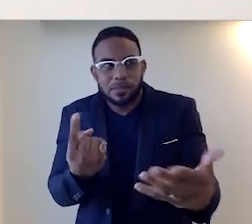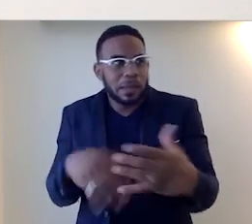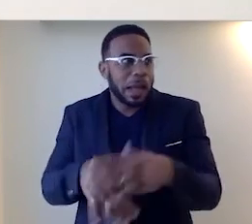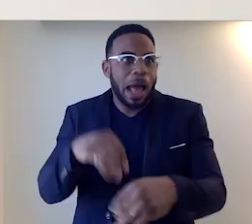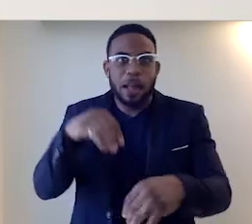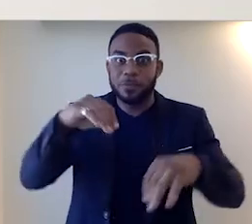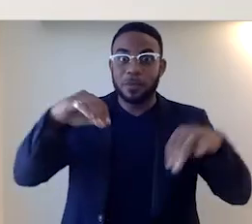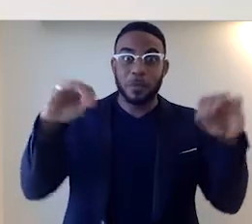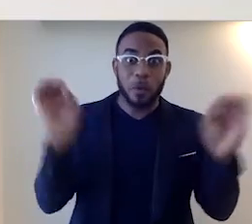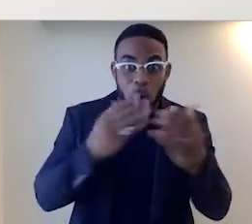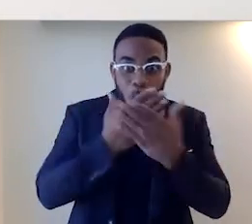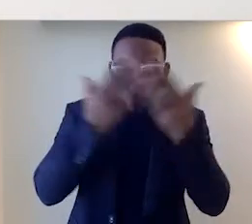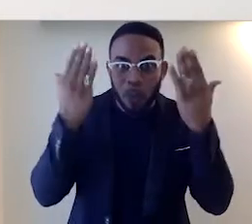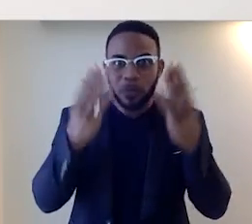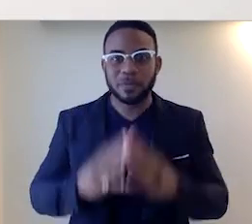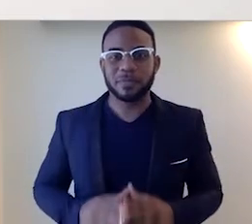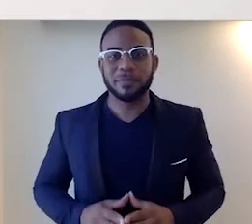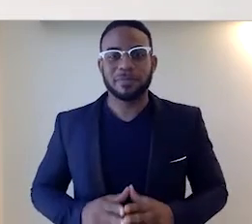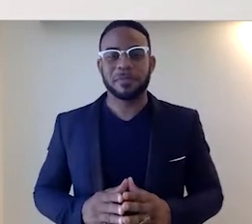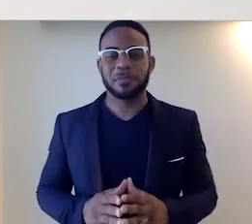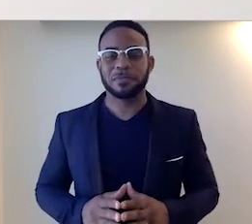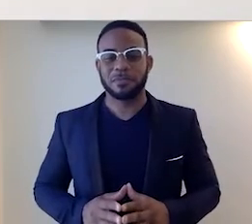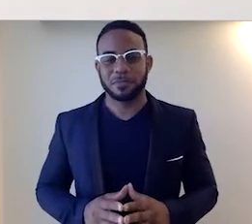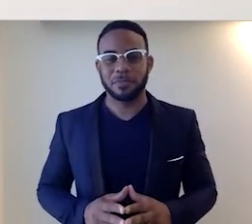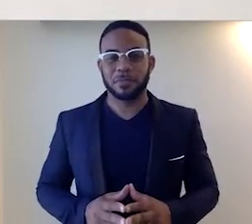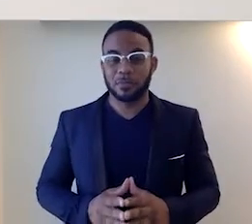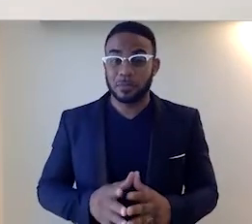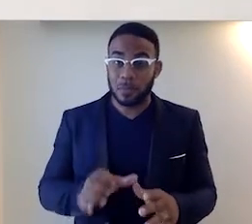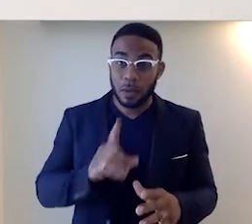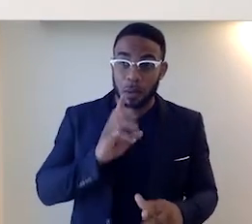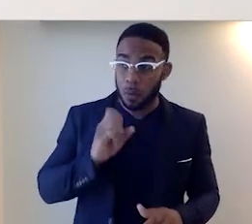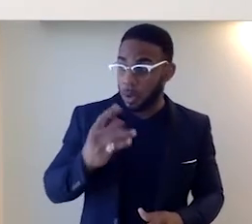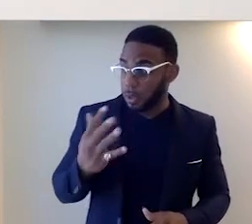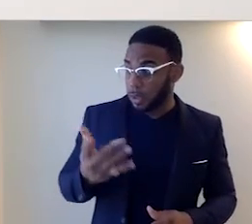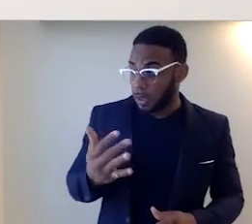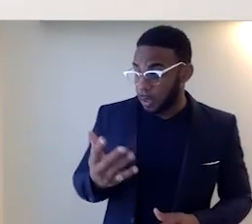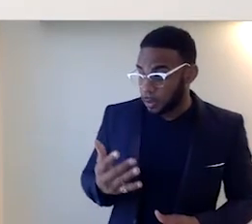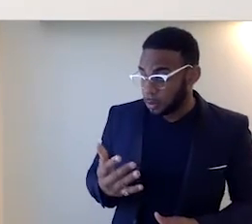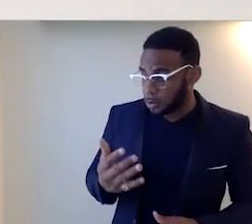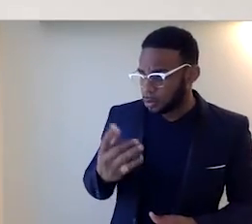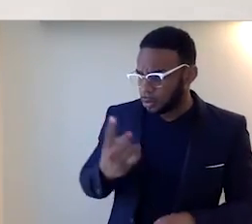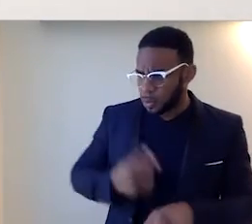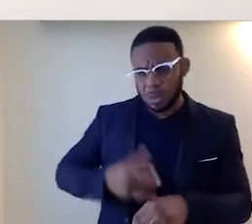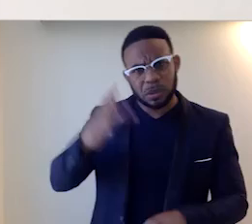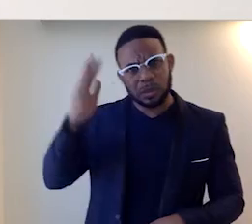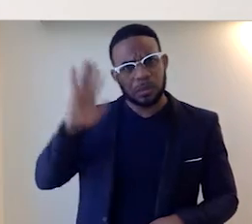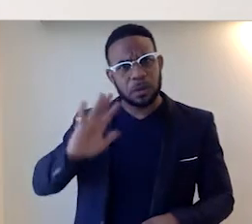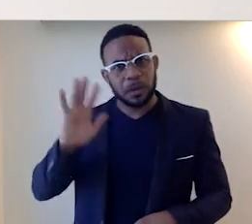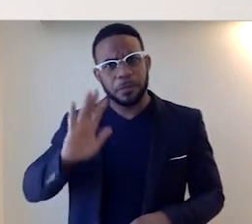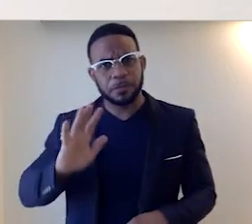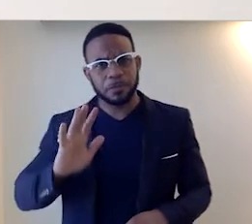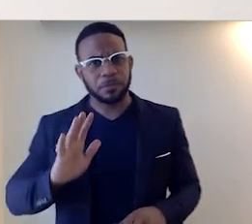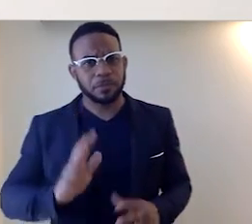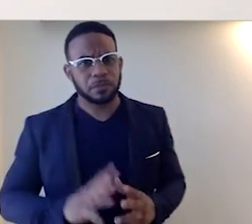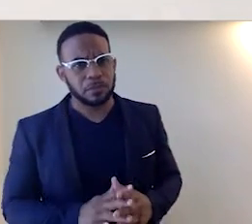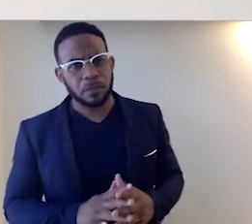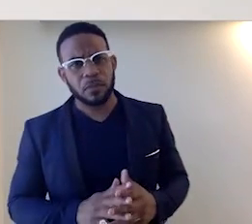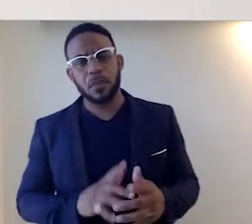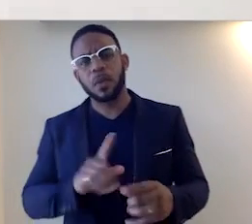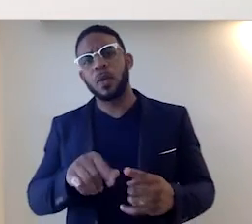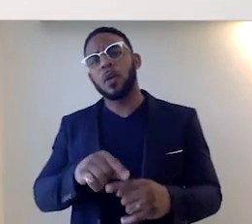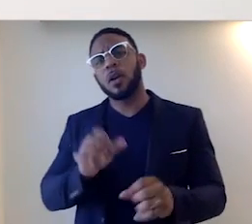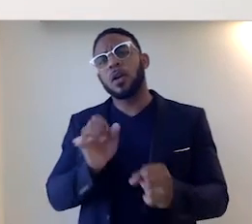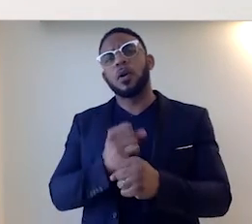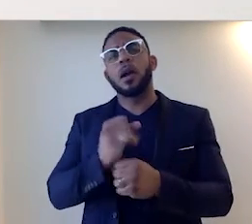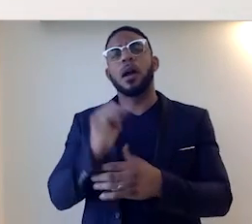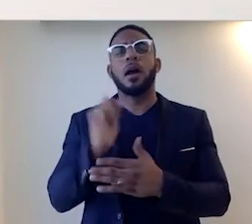out of nothing. There was once a time when